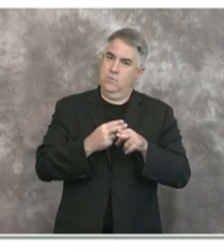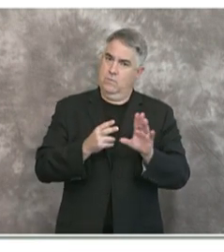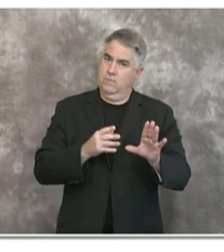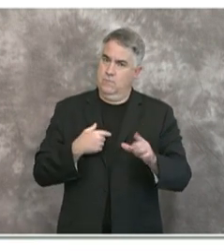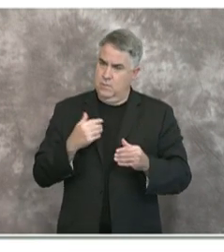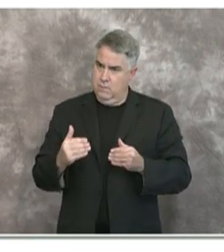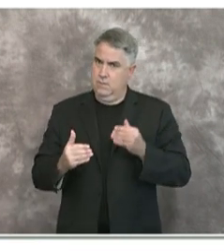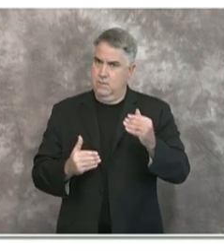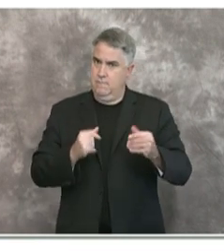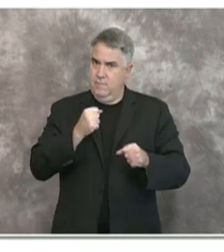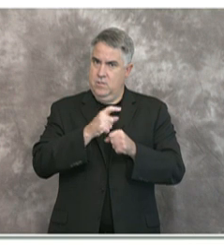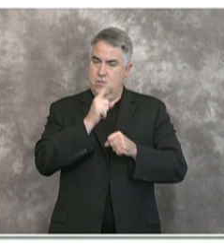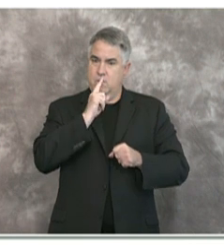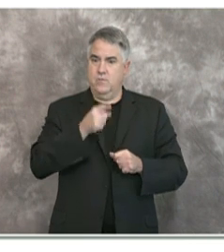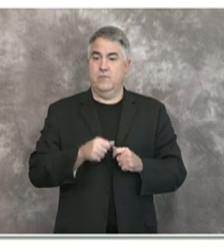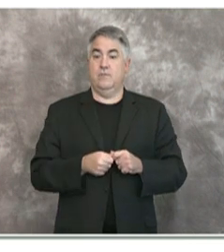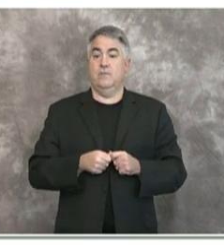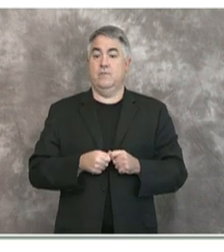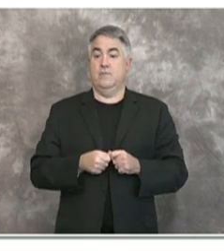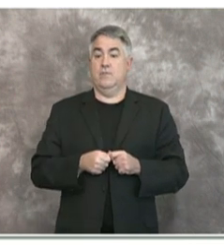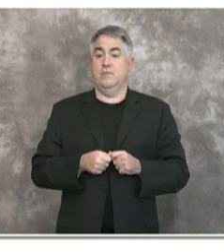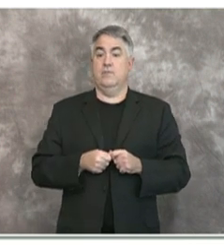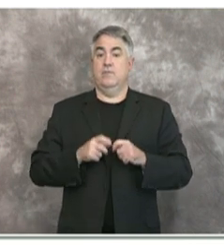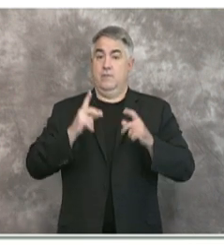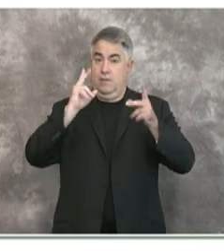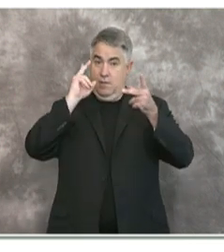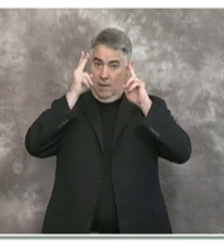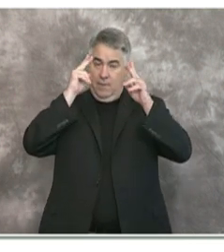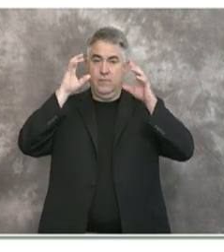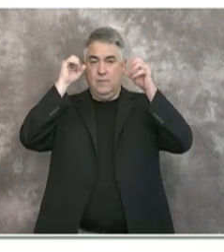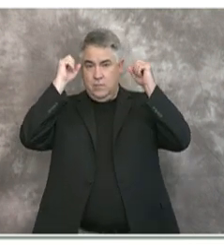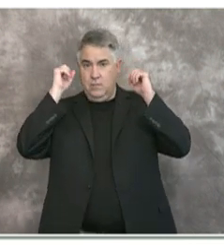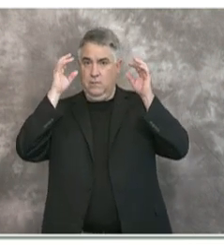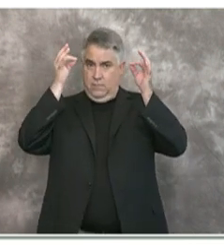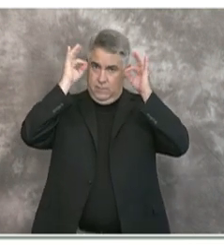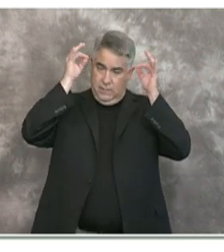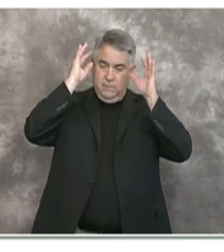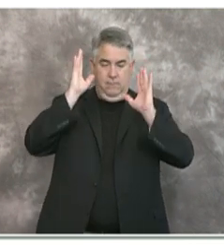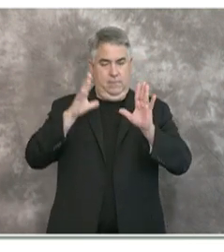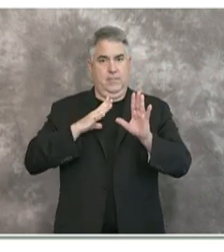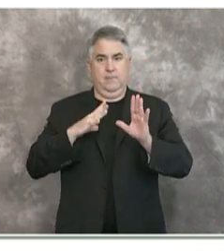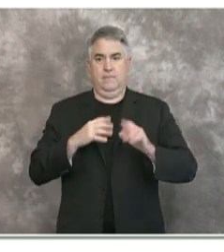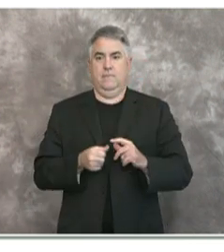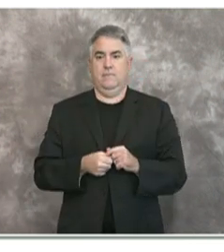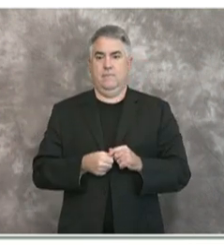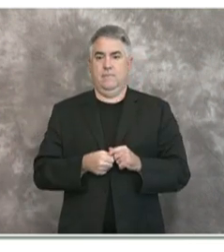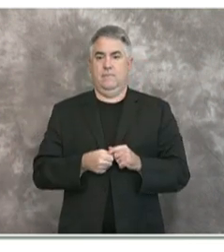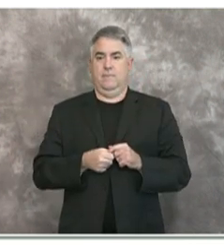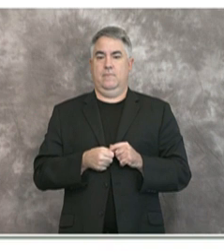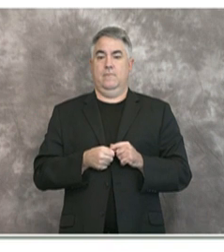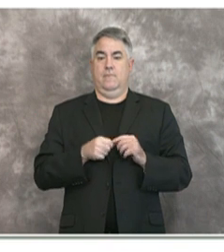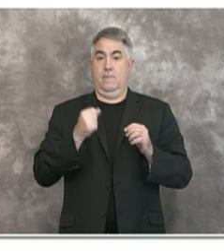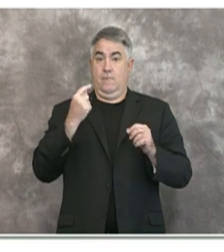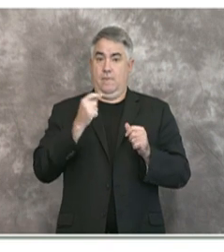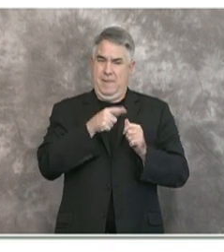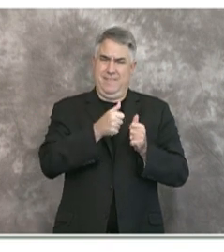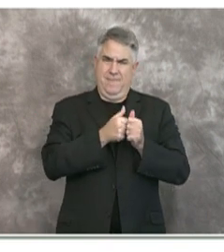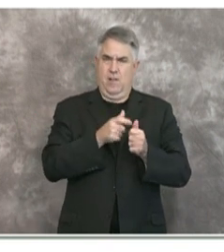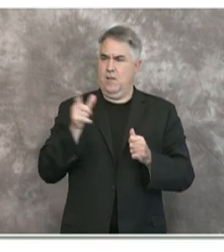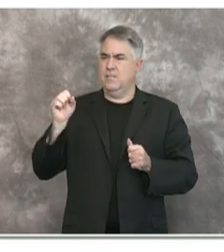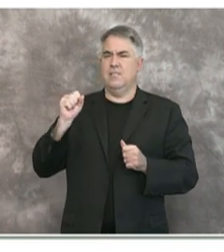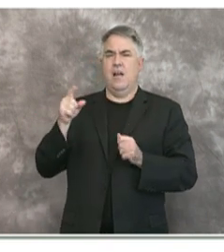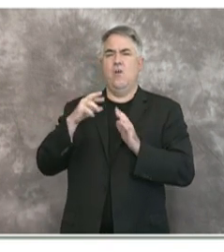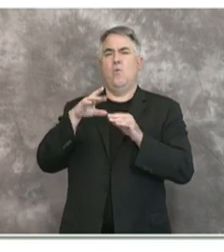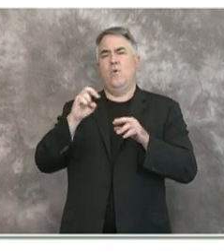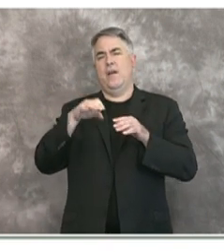allowable. So it's just hair salons and barbershops. Fill out your safe reopening plan, follow the guidance, and you are clear to open.